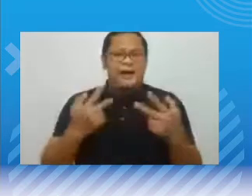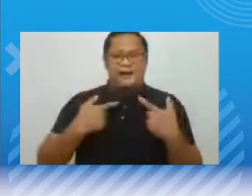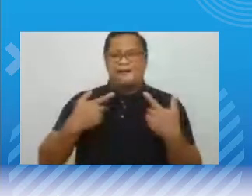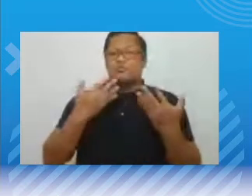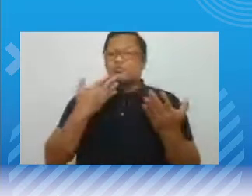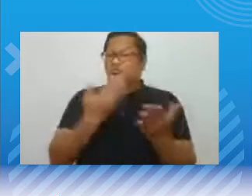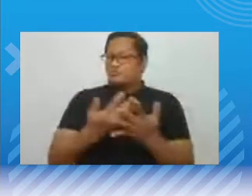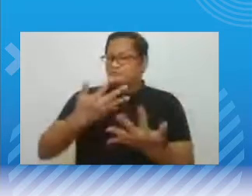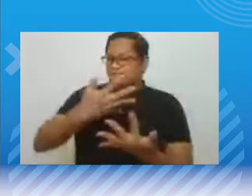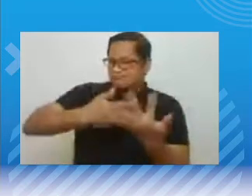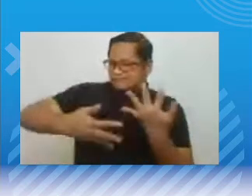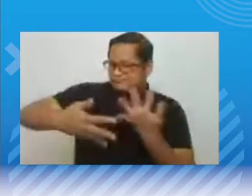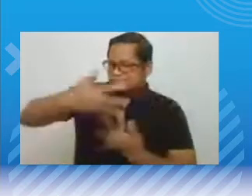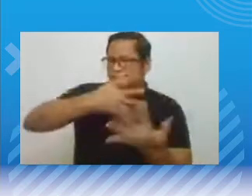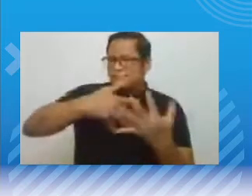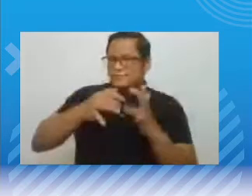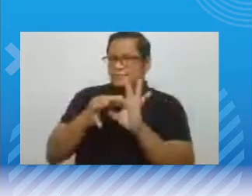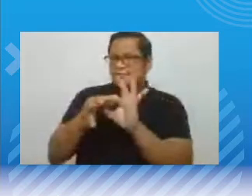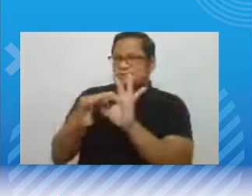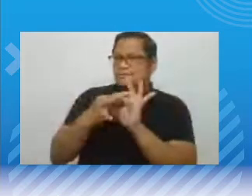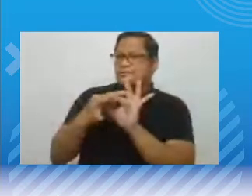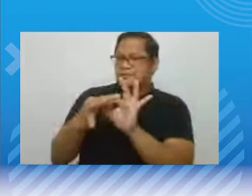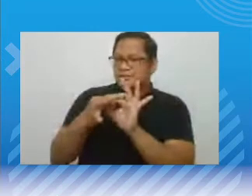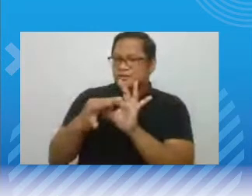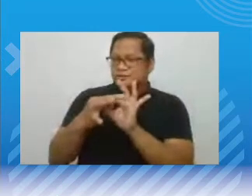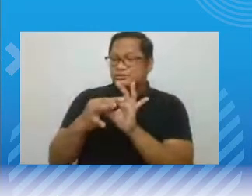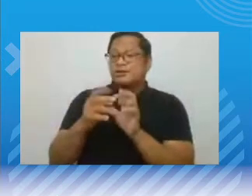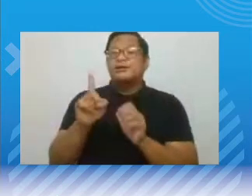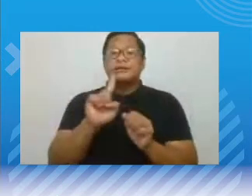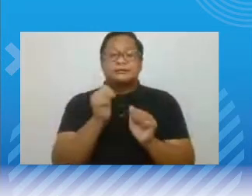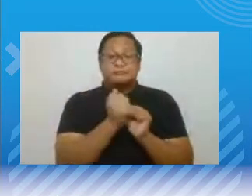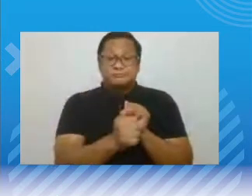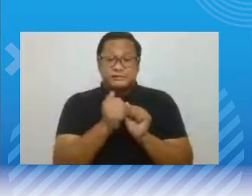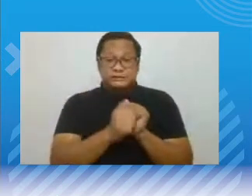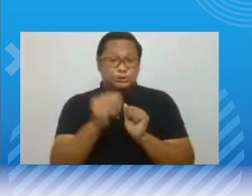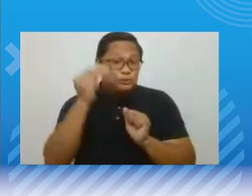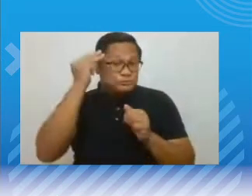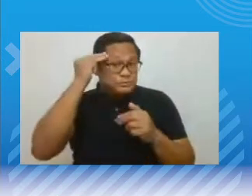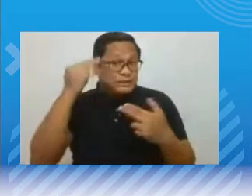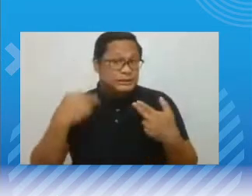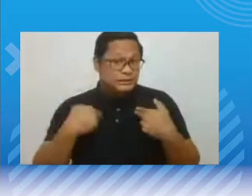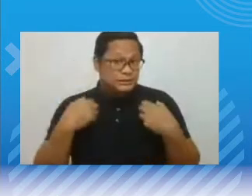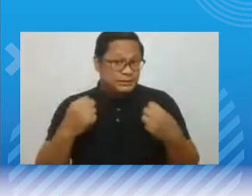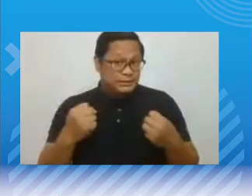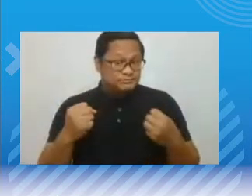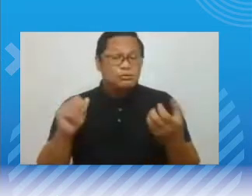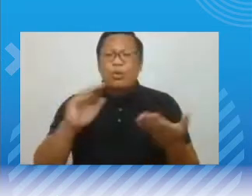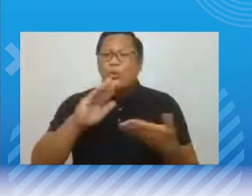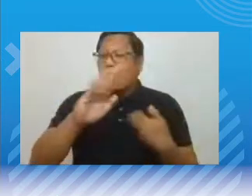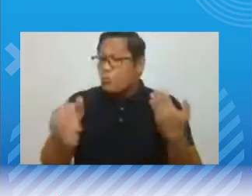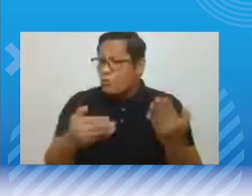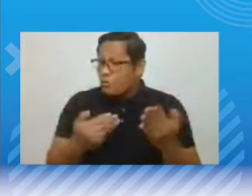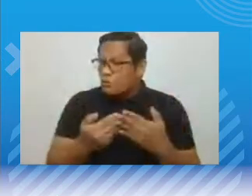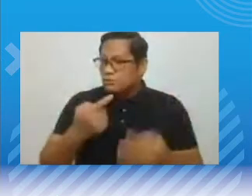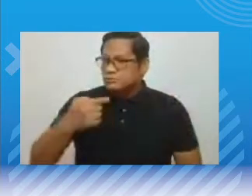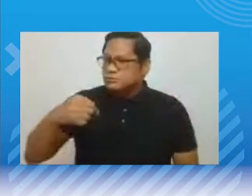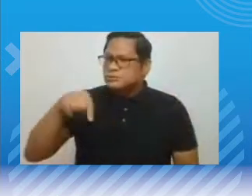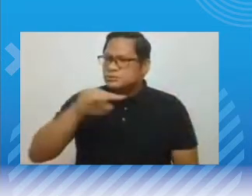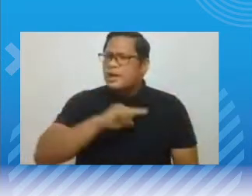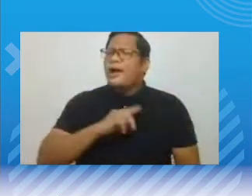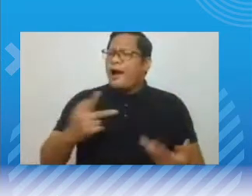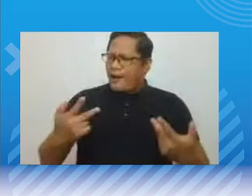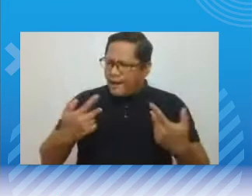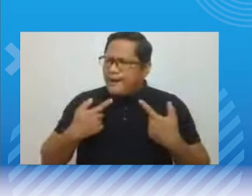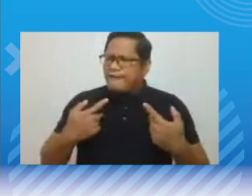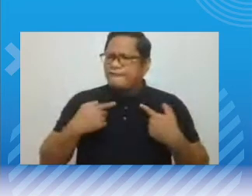So yun yung ibig sabihin ng mental health. And lahat tayo, meron tayong mental